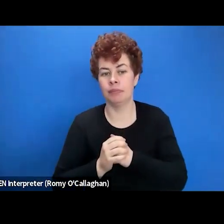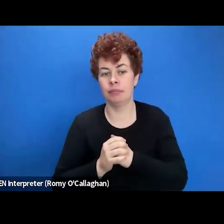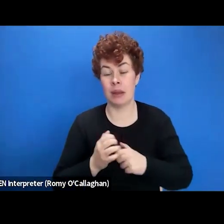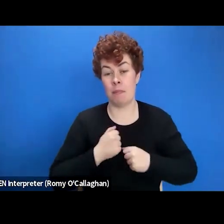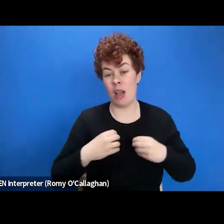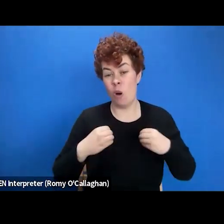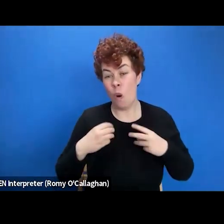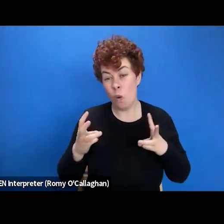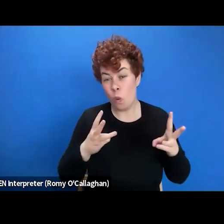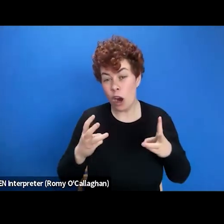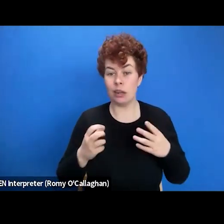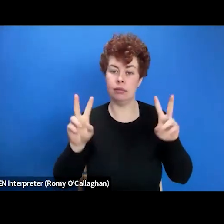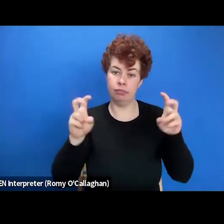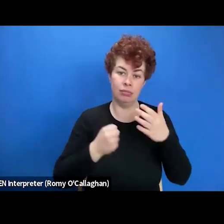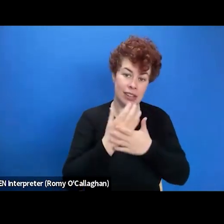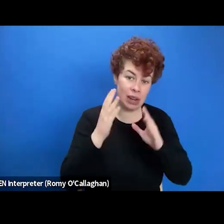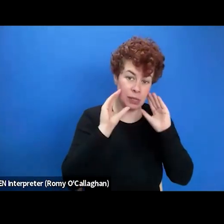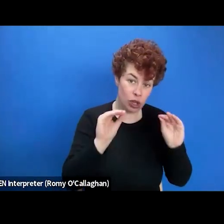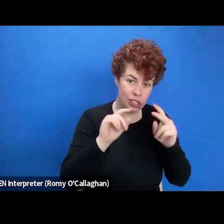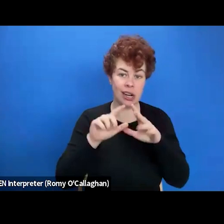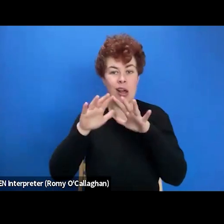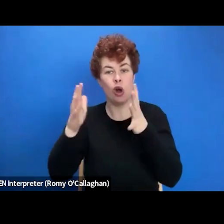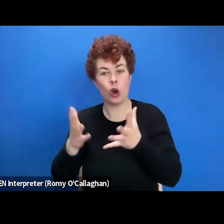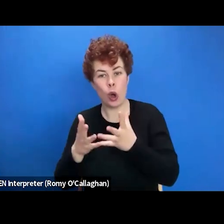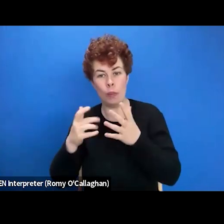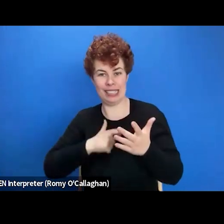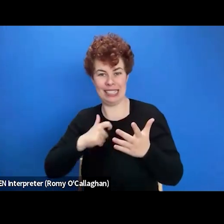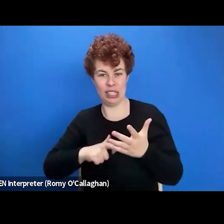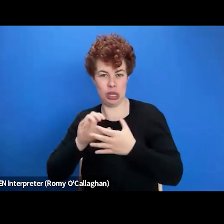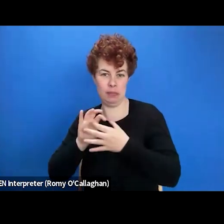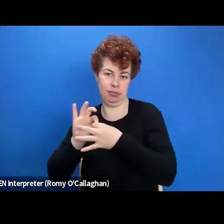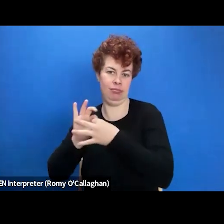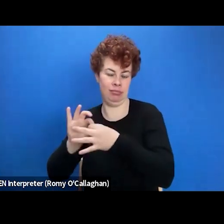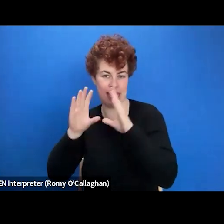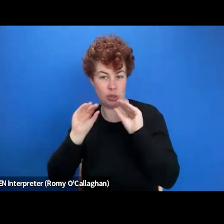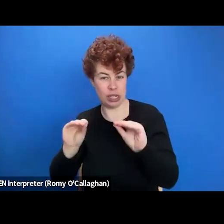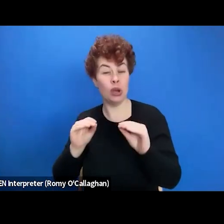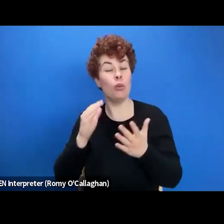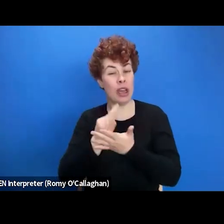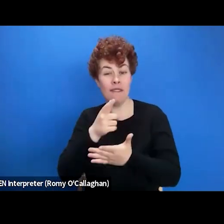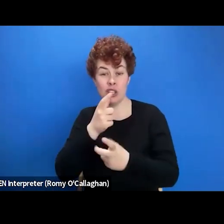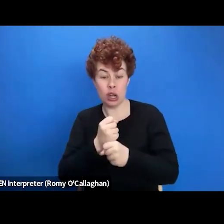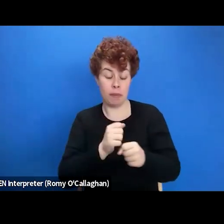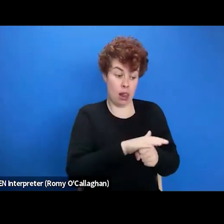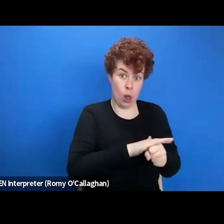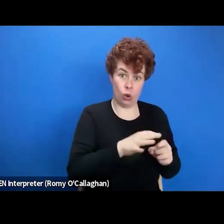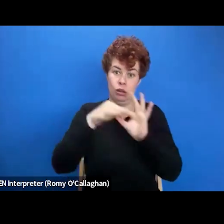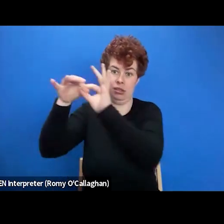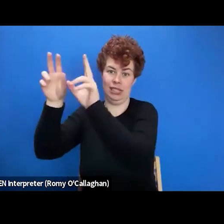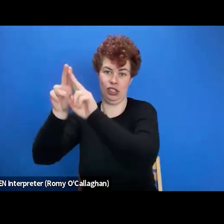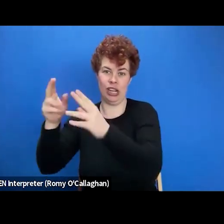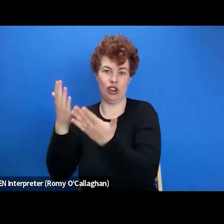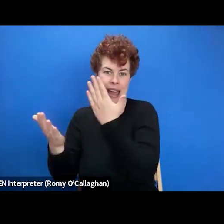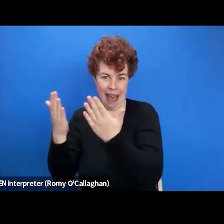work, I suppose, in development education or global citizenship education, as you're saying, Rory, we often talk about linking the local and the global, but this was just such a